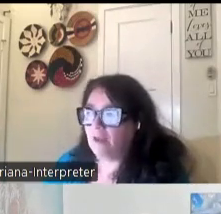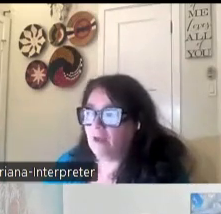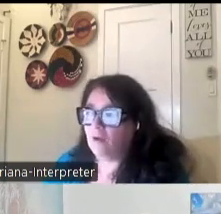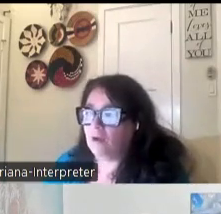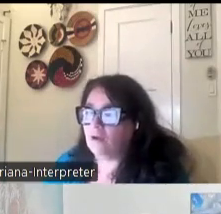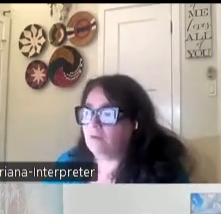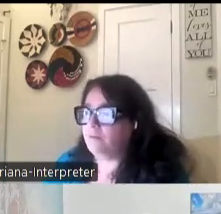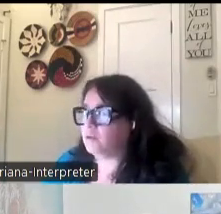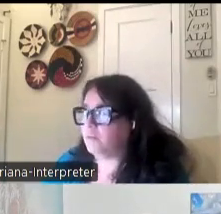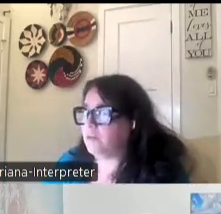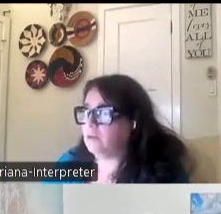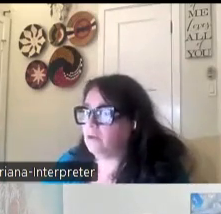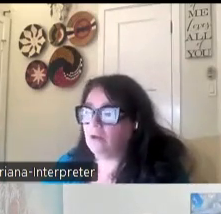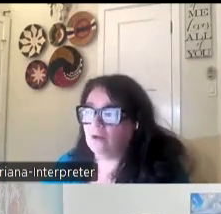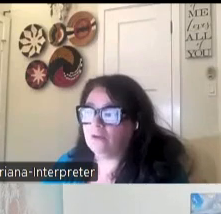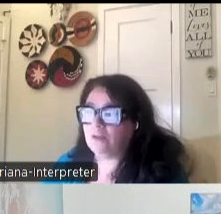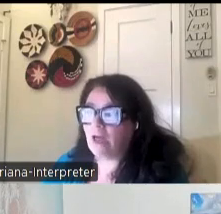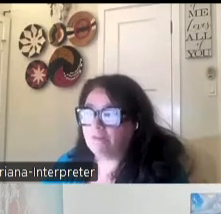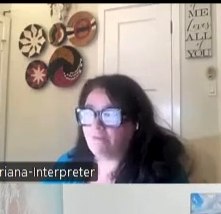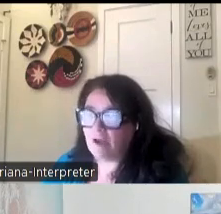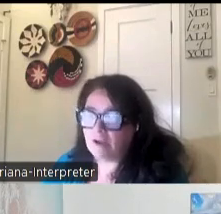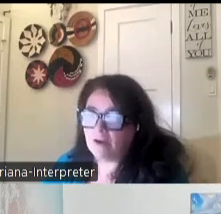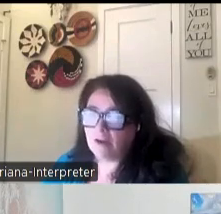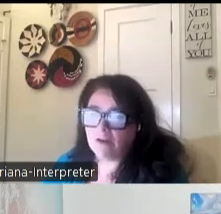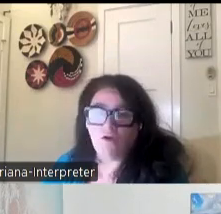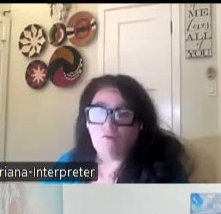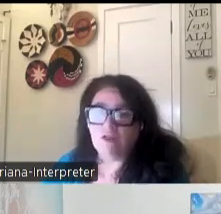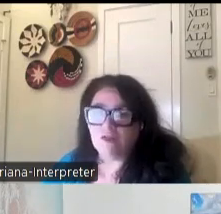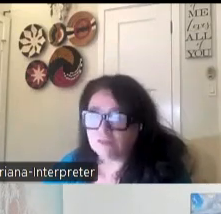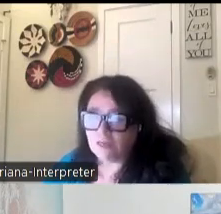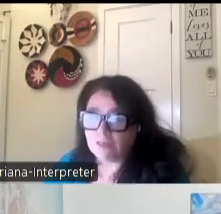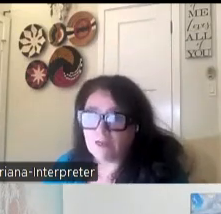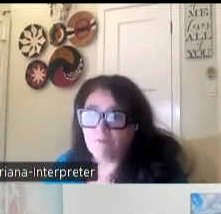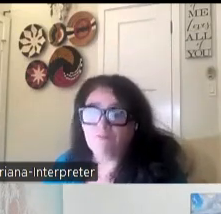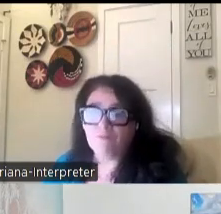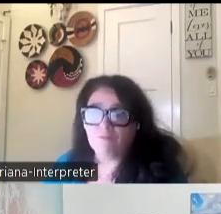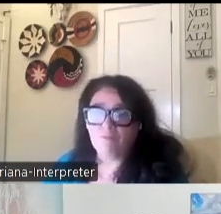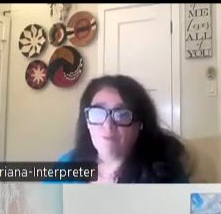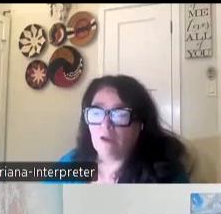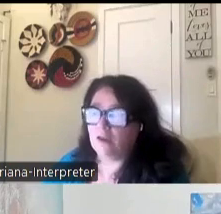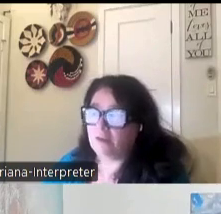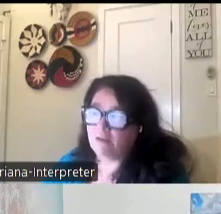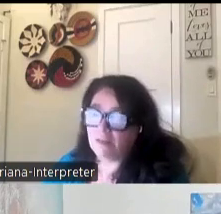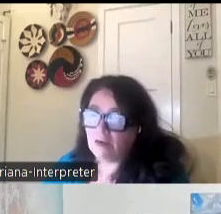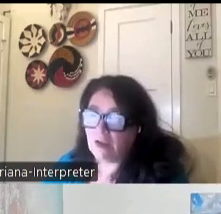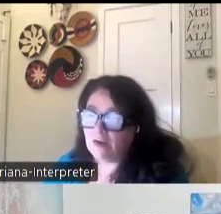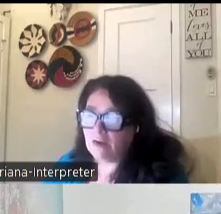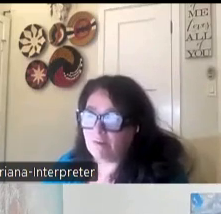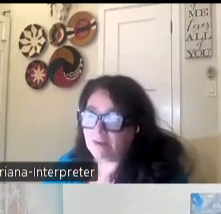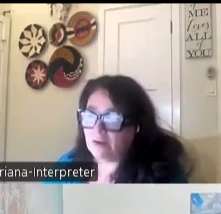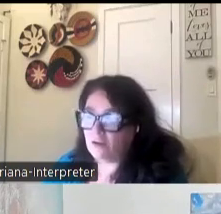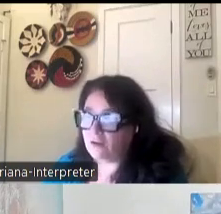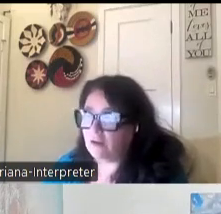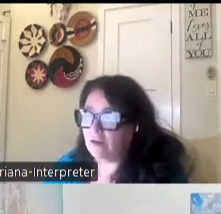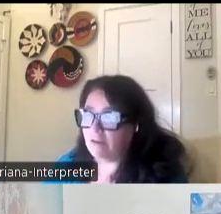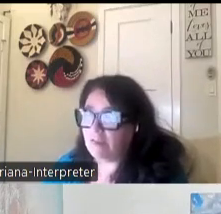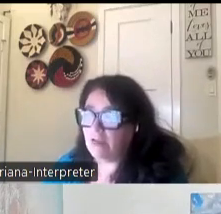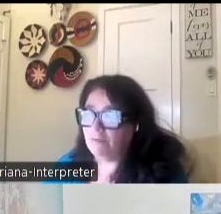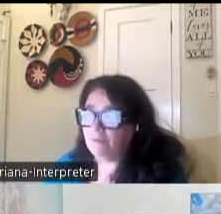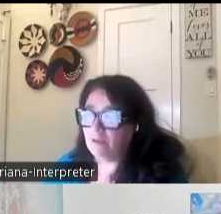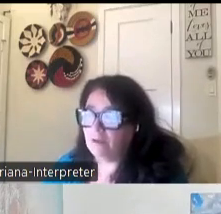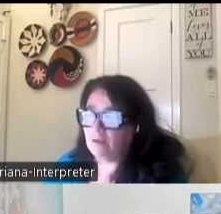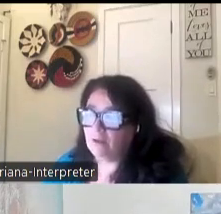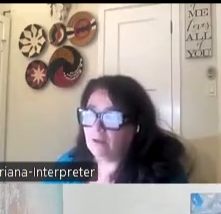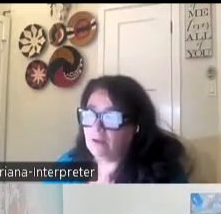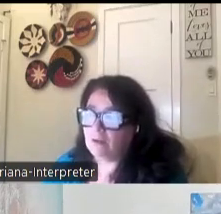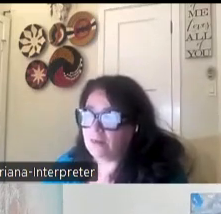catastrophic wildfires that occurred in autumn of 2017 throughout the North Bay and beyond, most notably the Tubbs